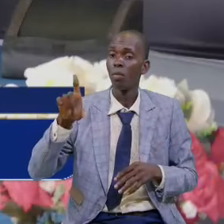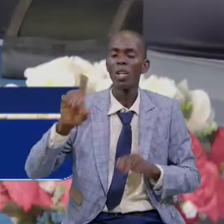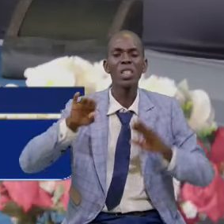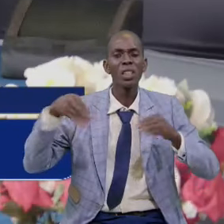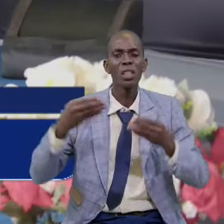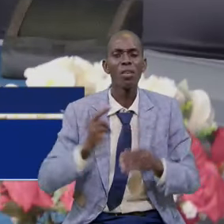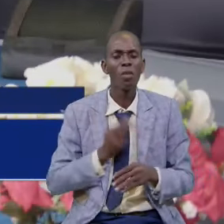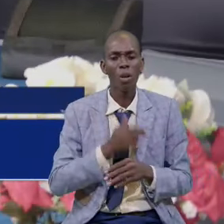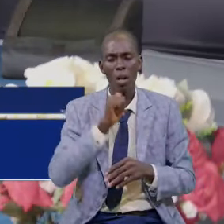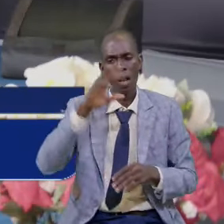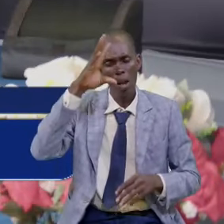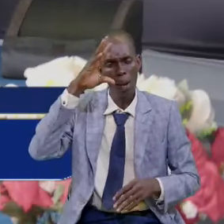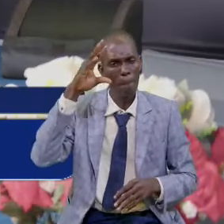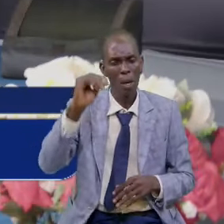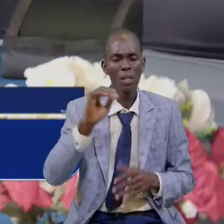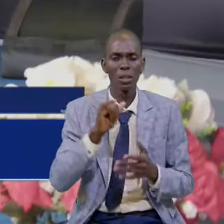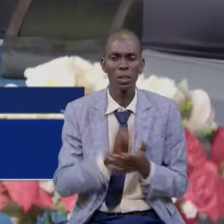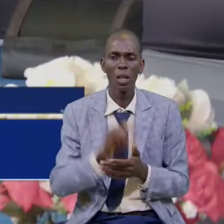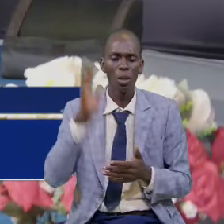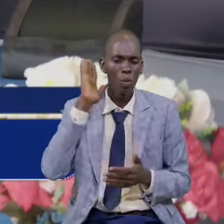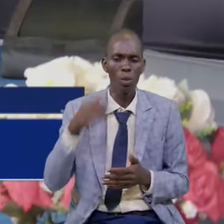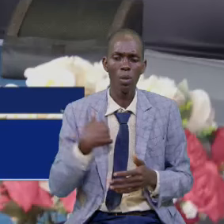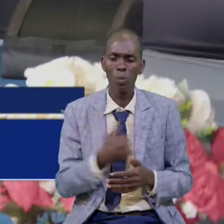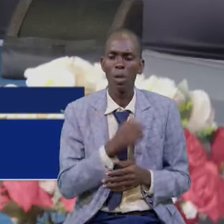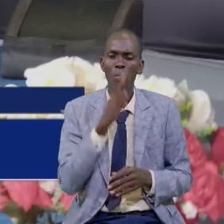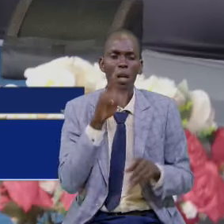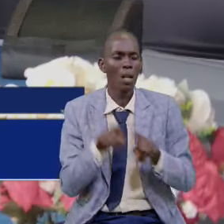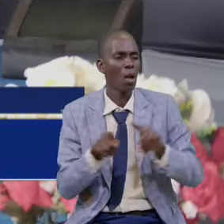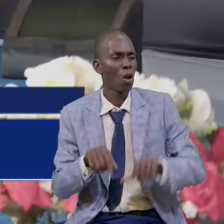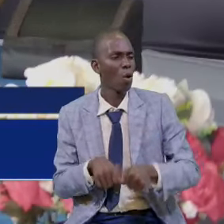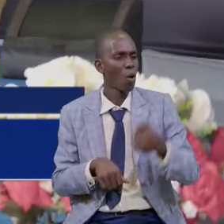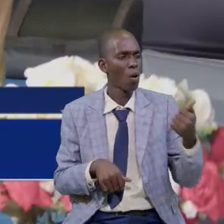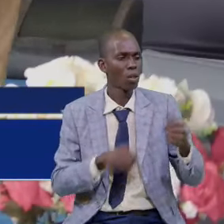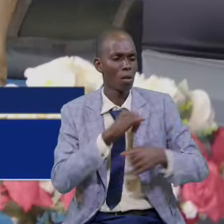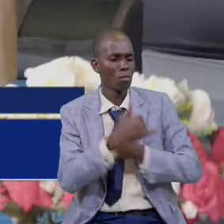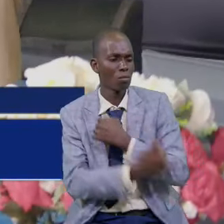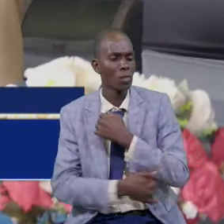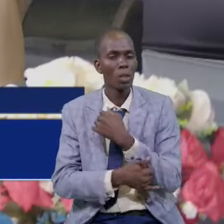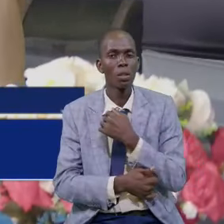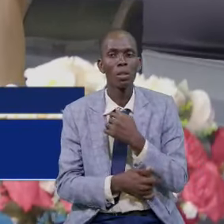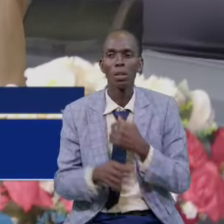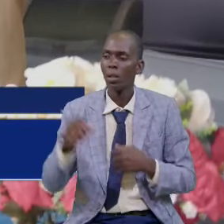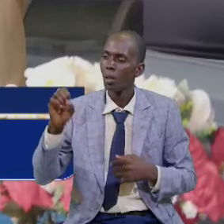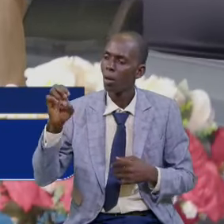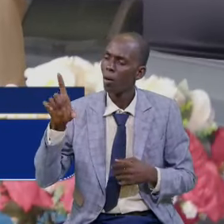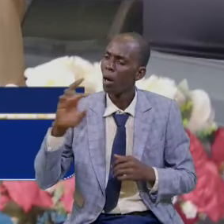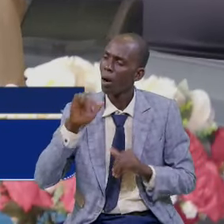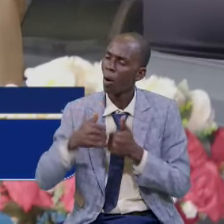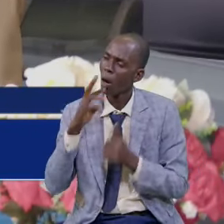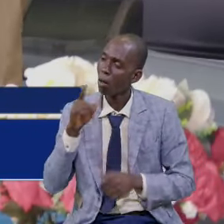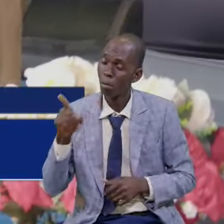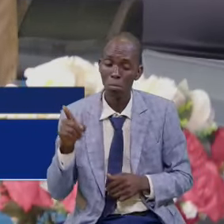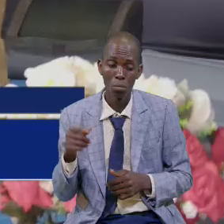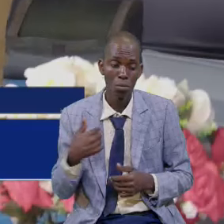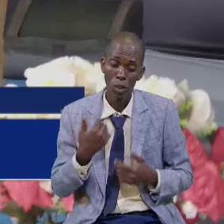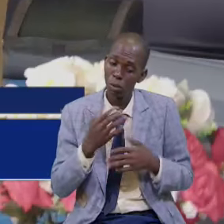Saul was charged with that responsibility. Saul, how are you doing? I don't know. Well,